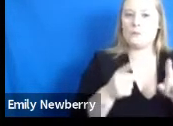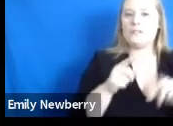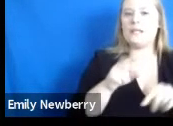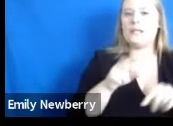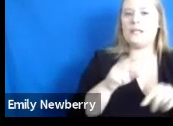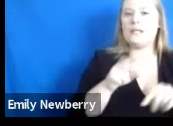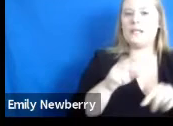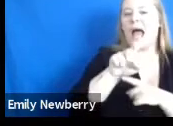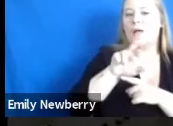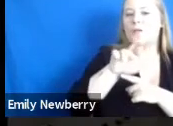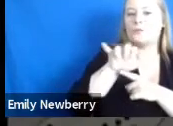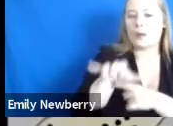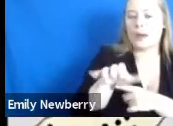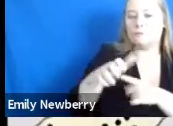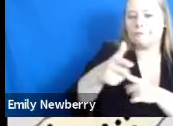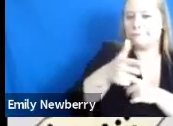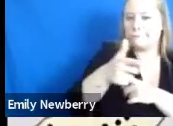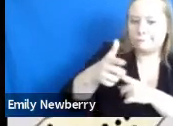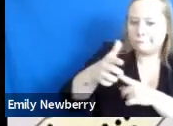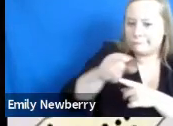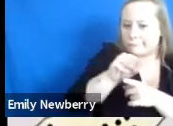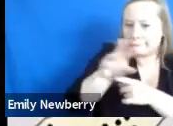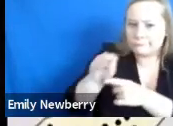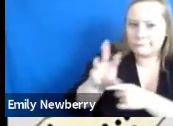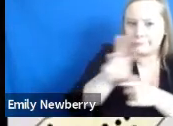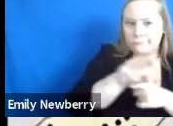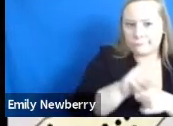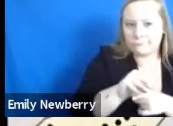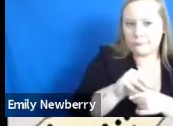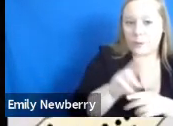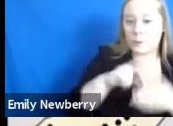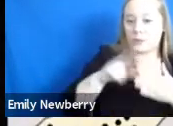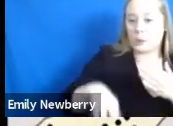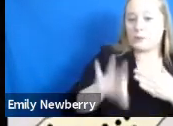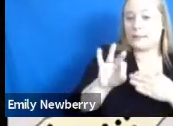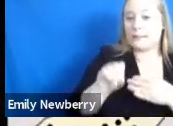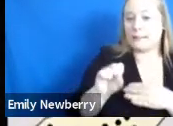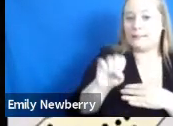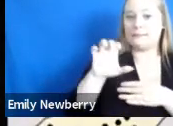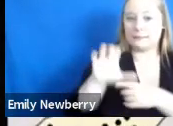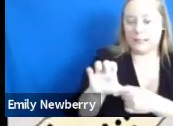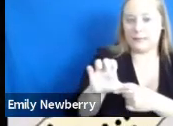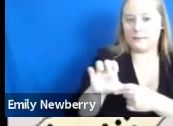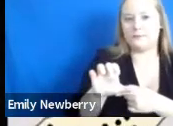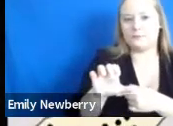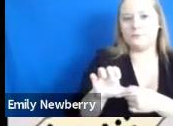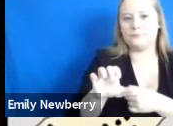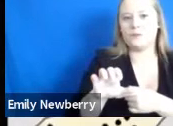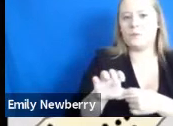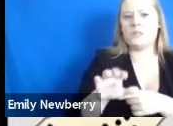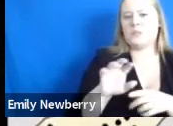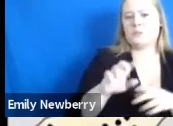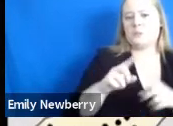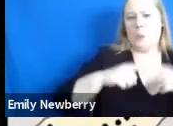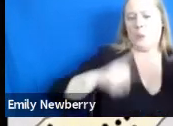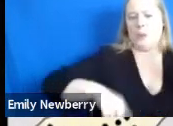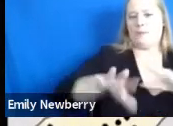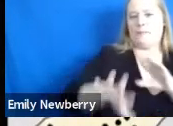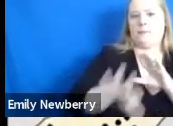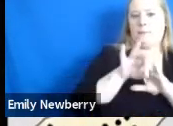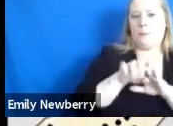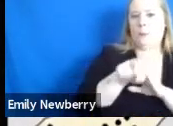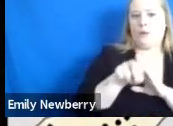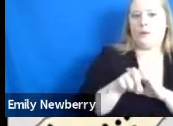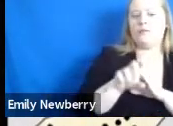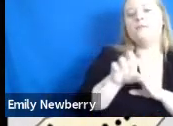fluorescence, which gives results in 90 seconds. So we randomly sampled 175 points